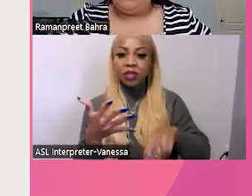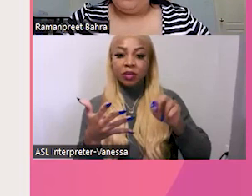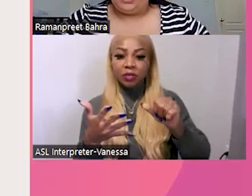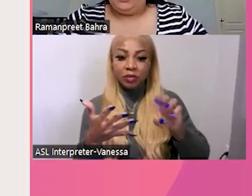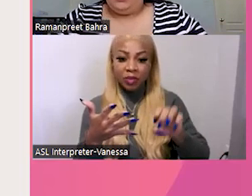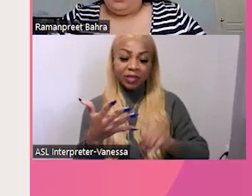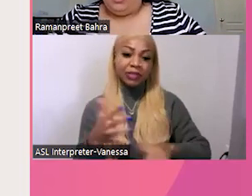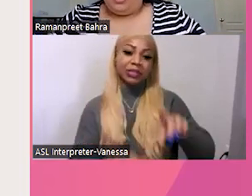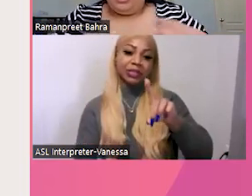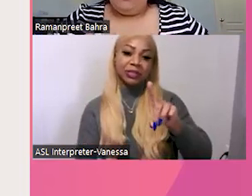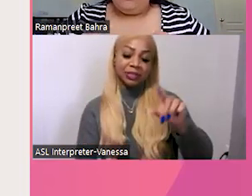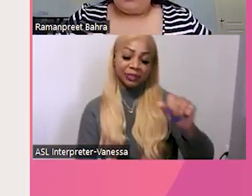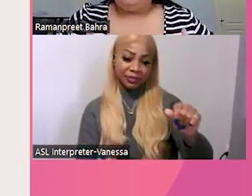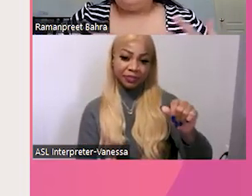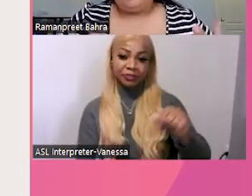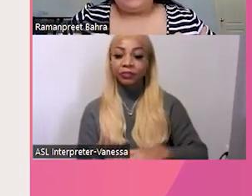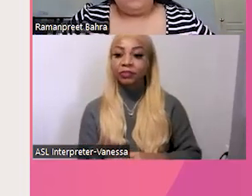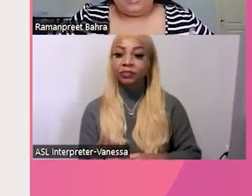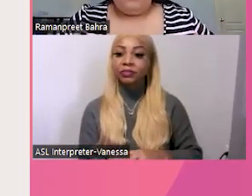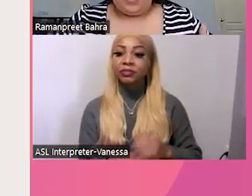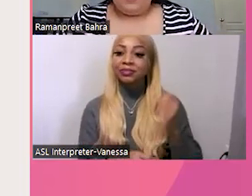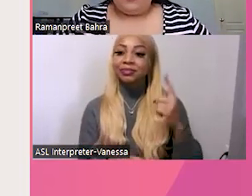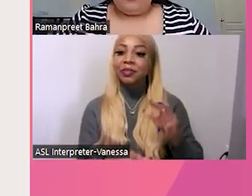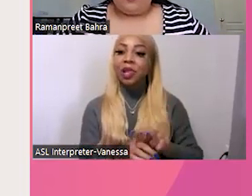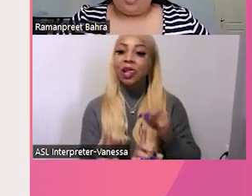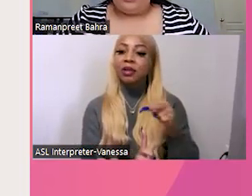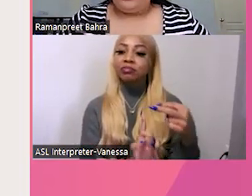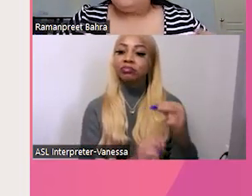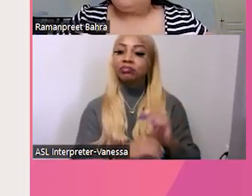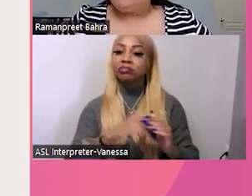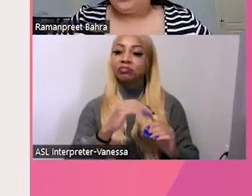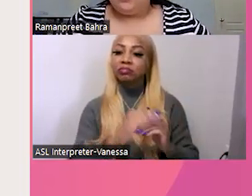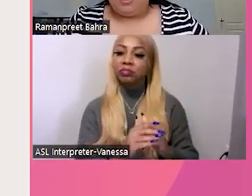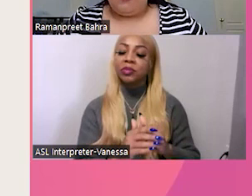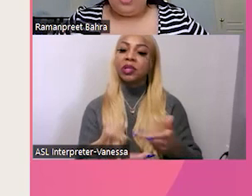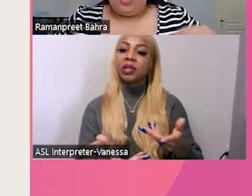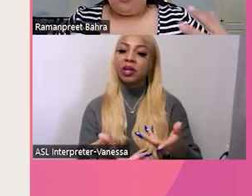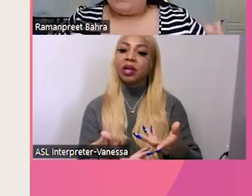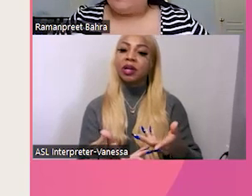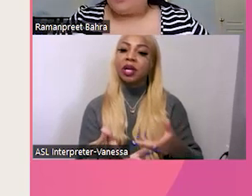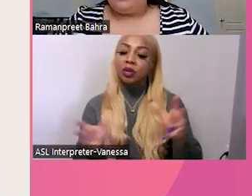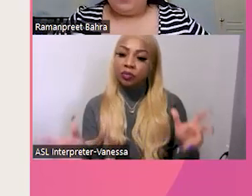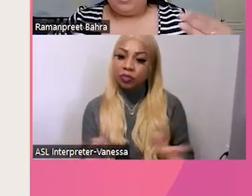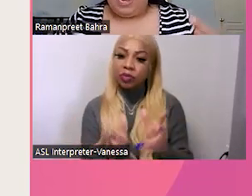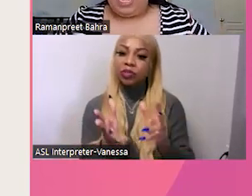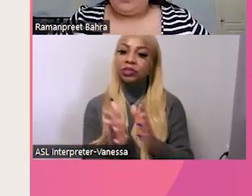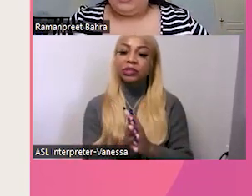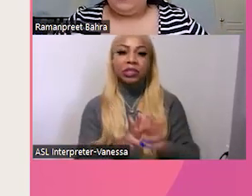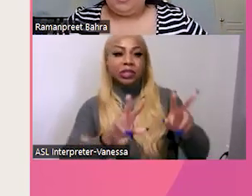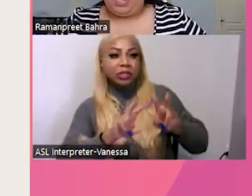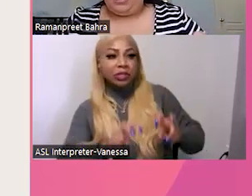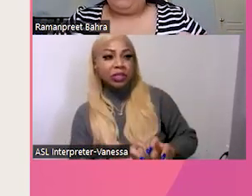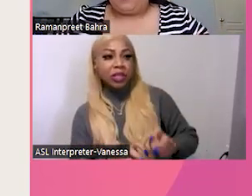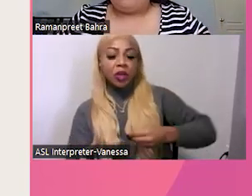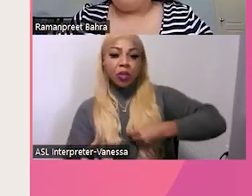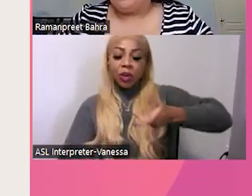disability. An intersectional lens invites us to explore the histories of white supremacy,